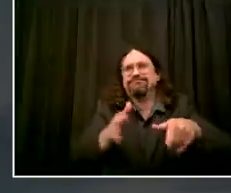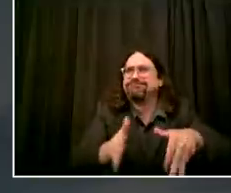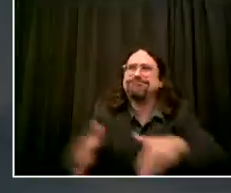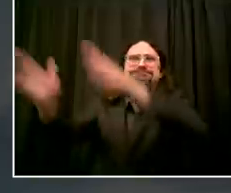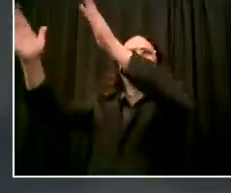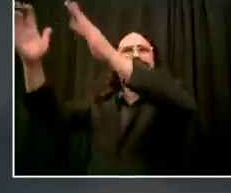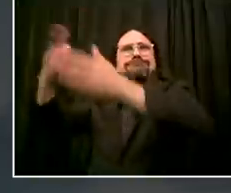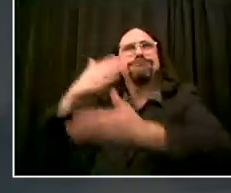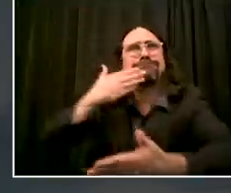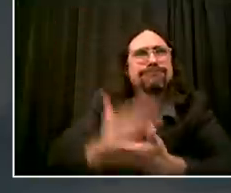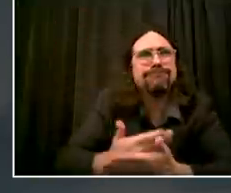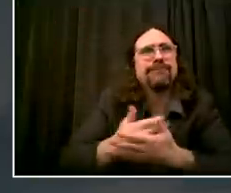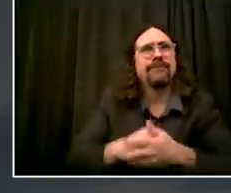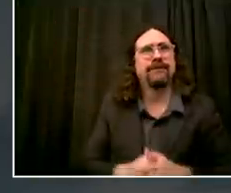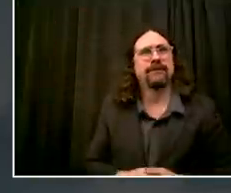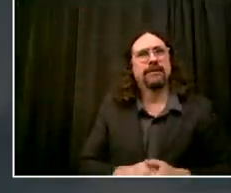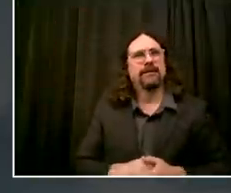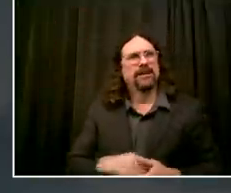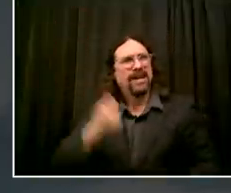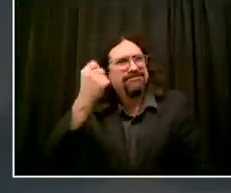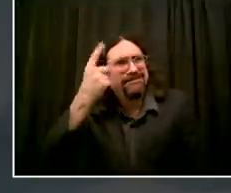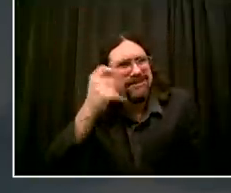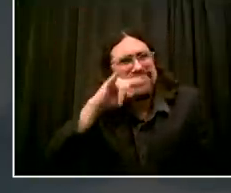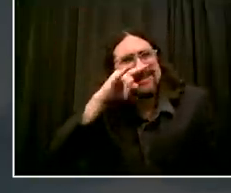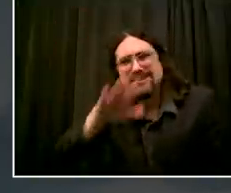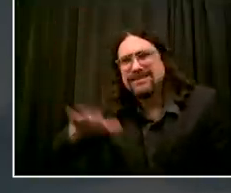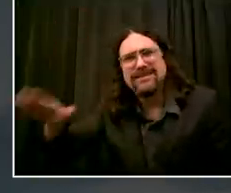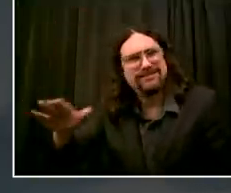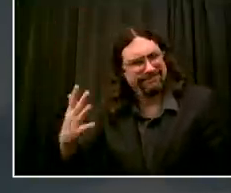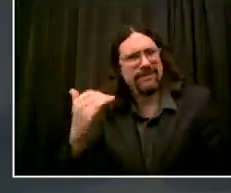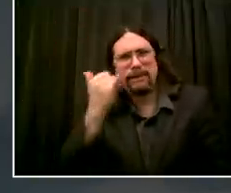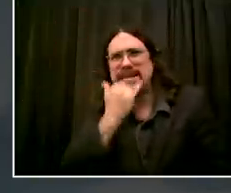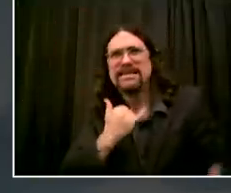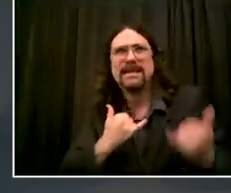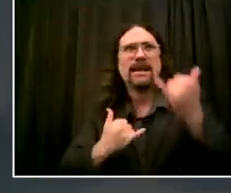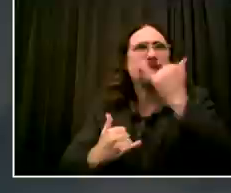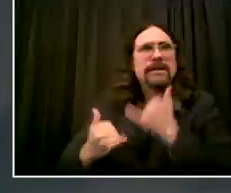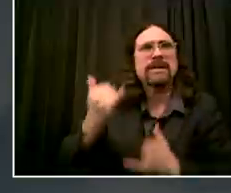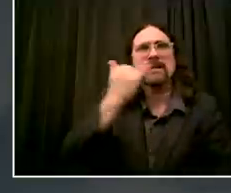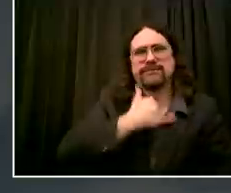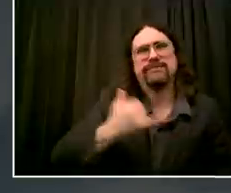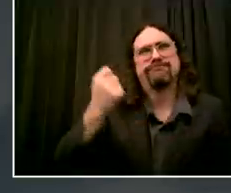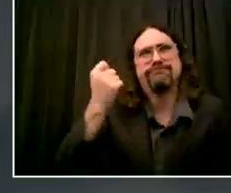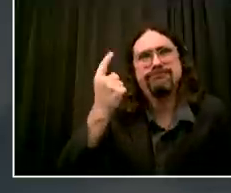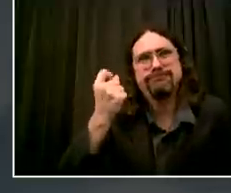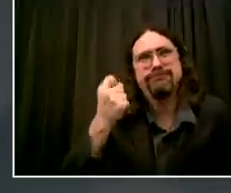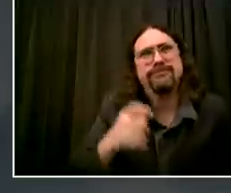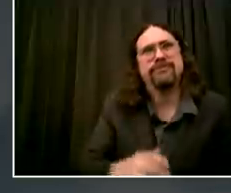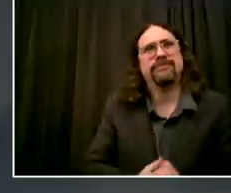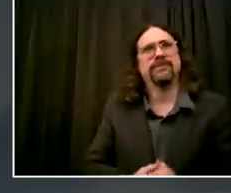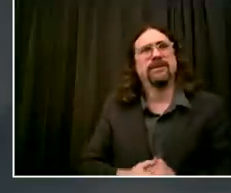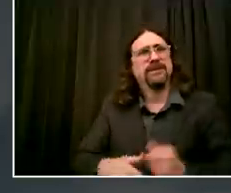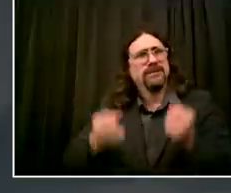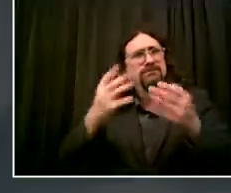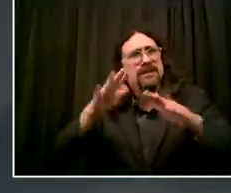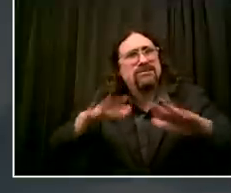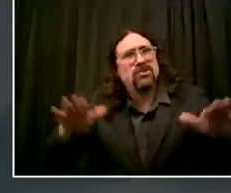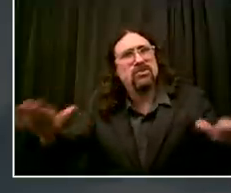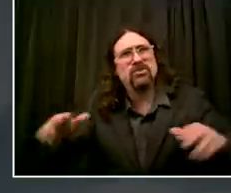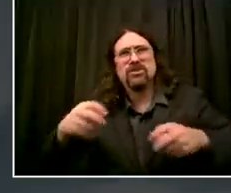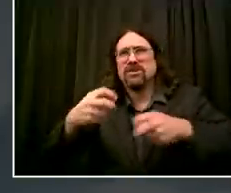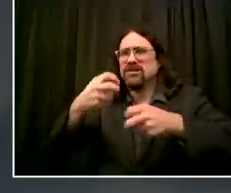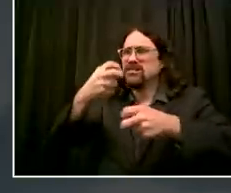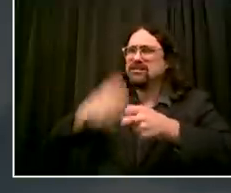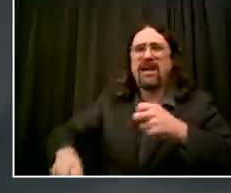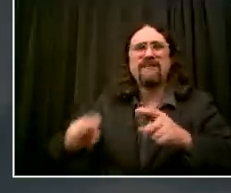those apartments. We're already going to the schools or taking missing persons reports when mothers call us and say, I don't know what to do with